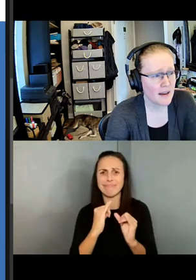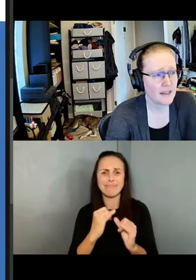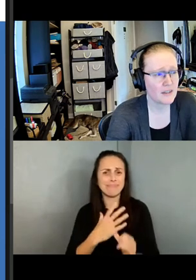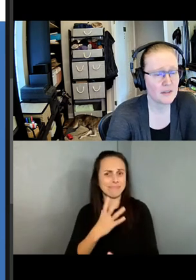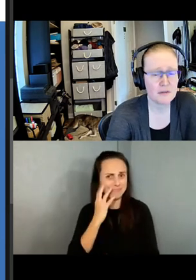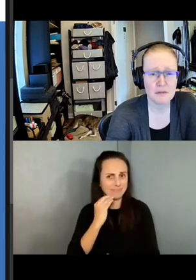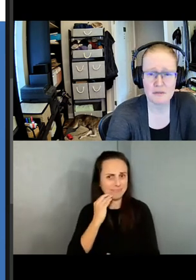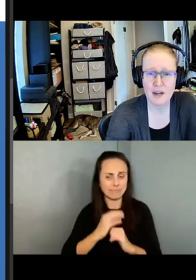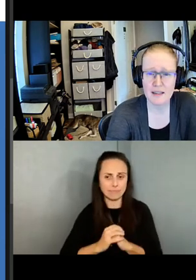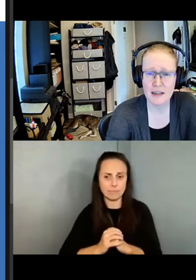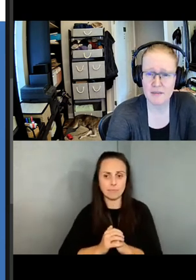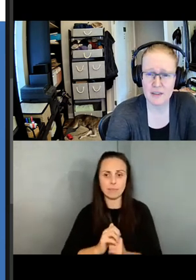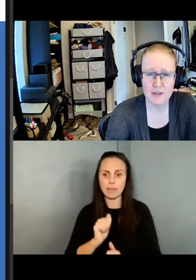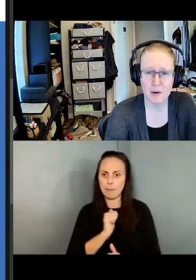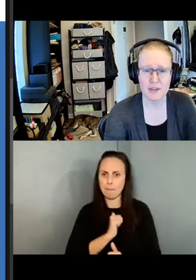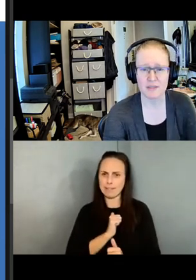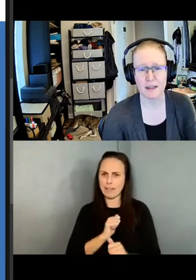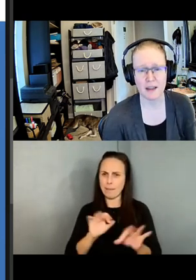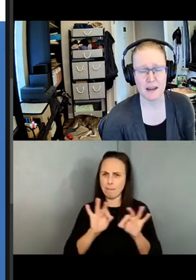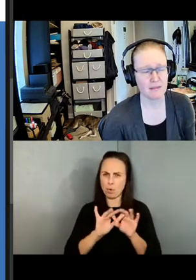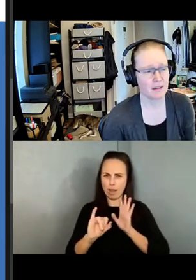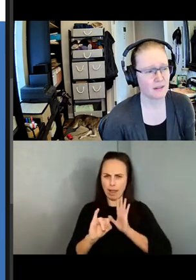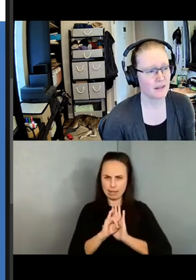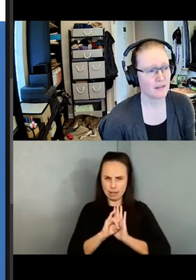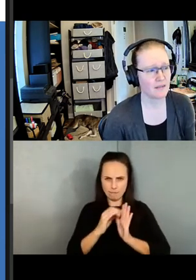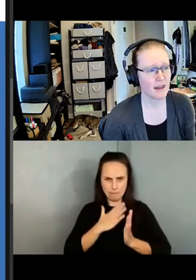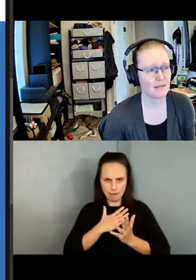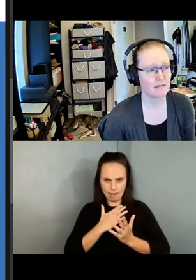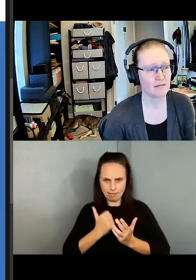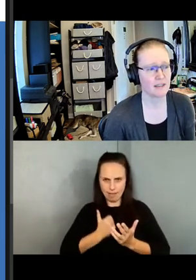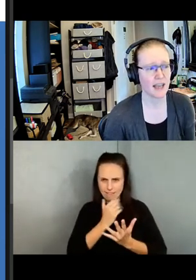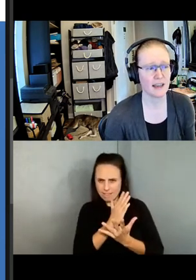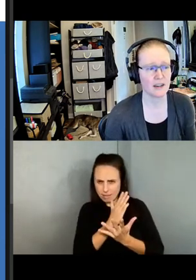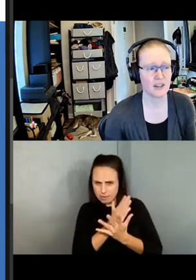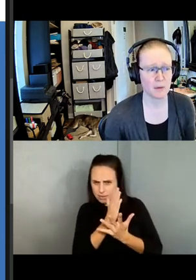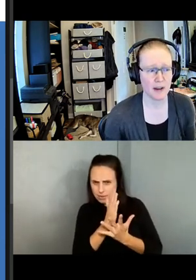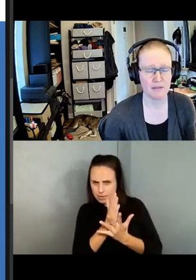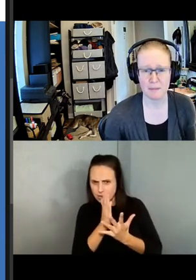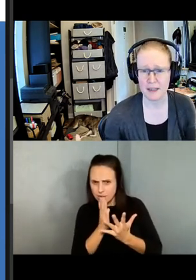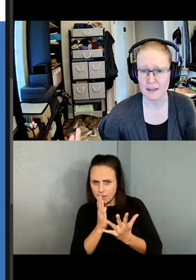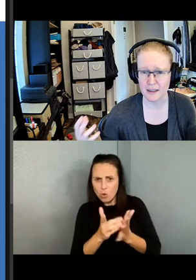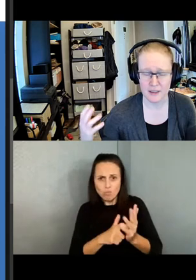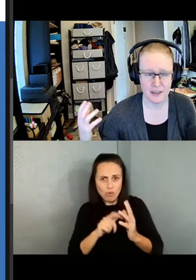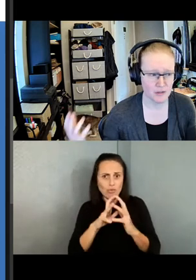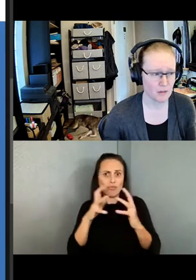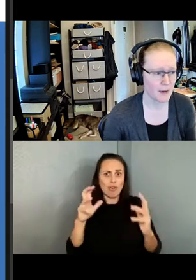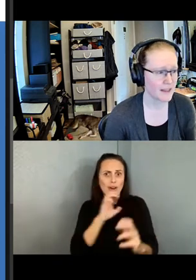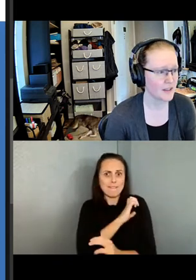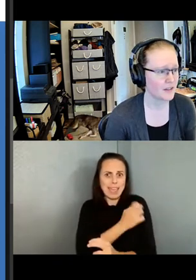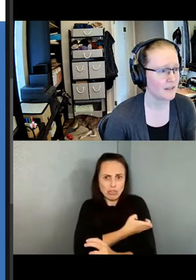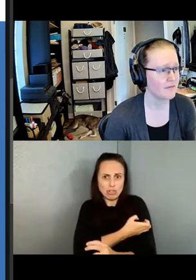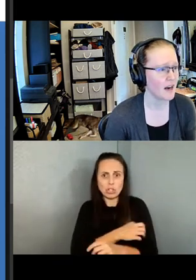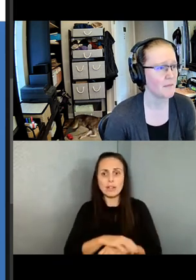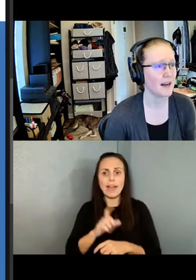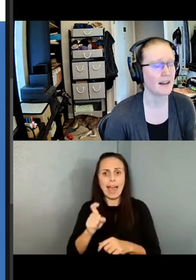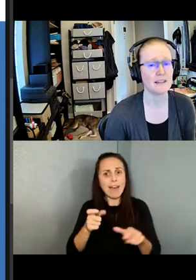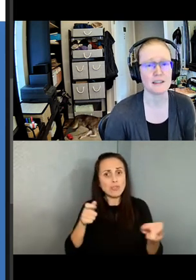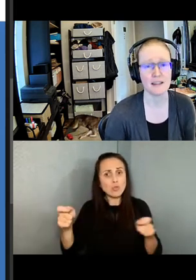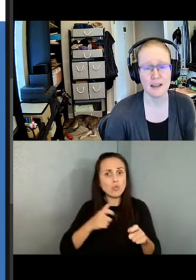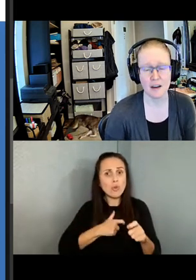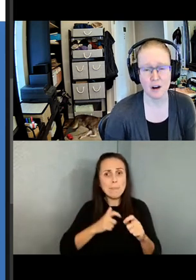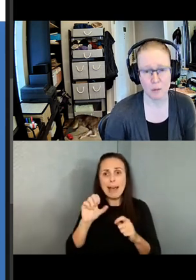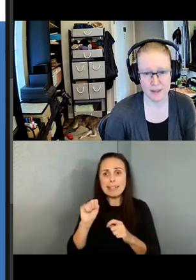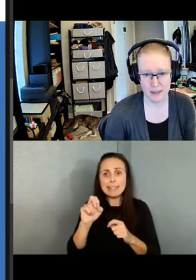For me, I need to identify those parts of my life that take energy away from me. I need to control my sensory environment. I